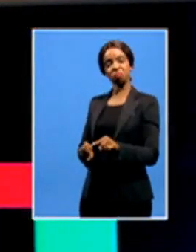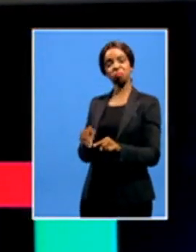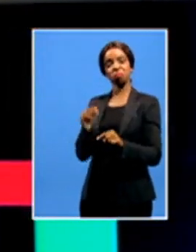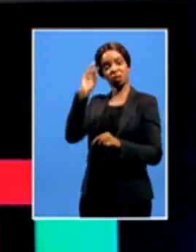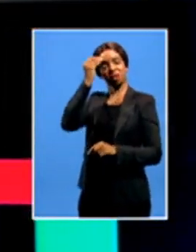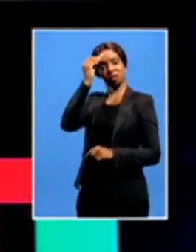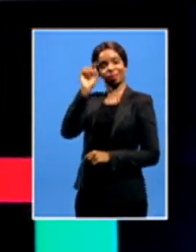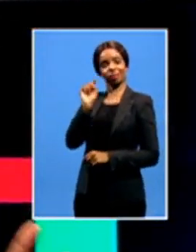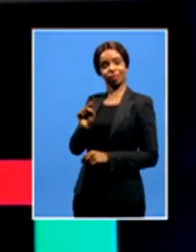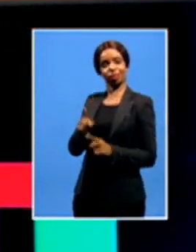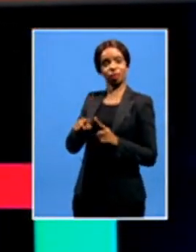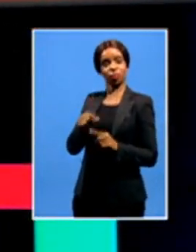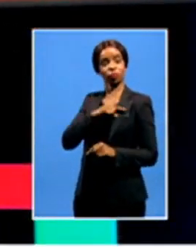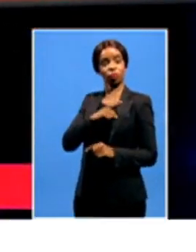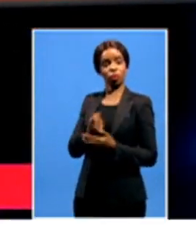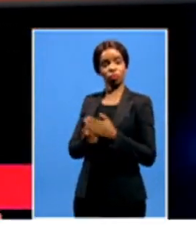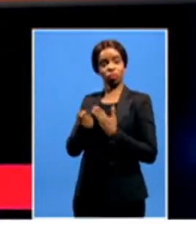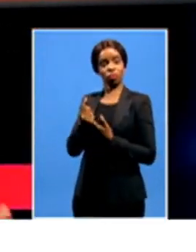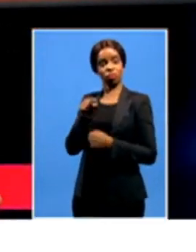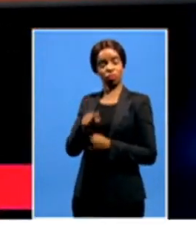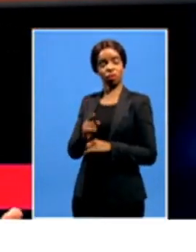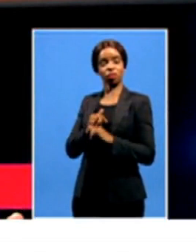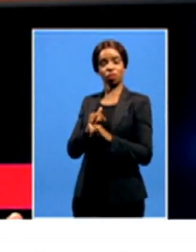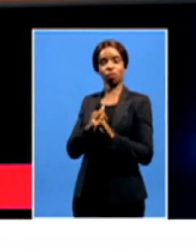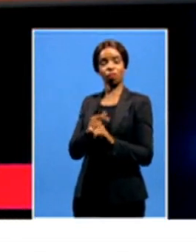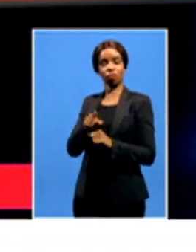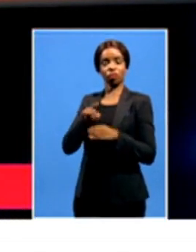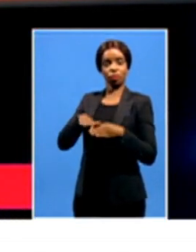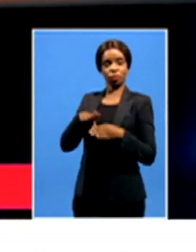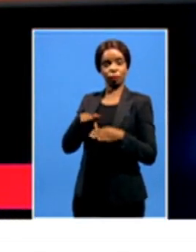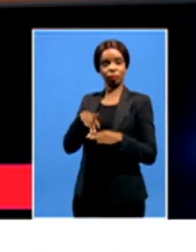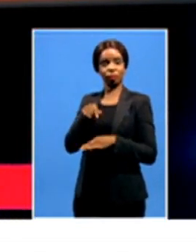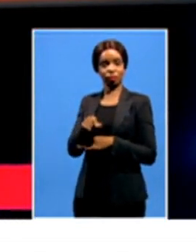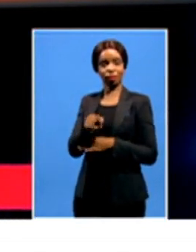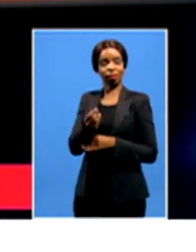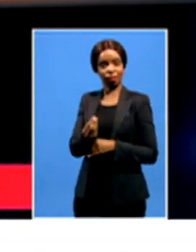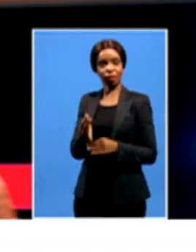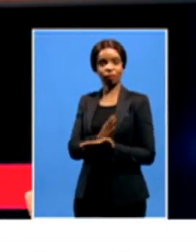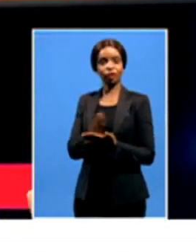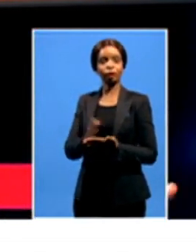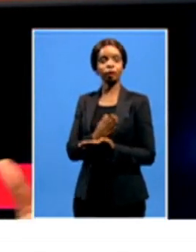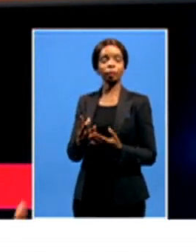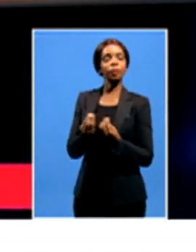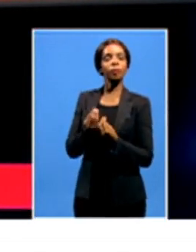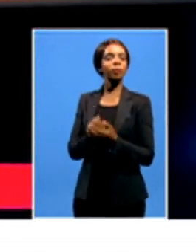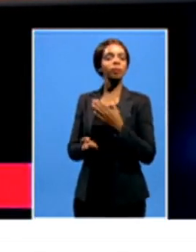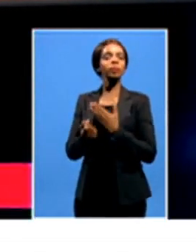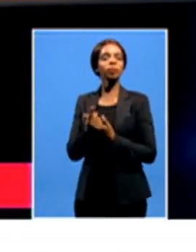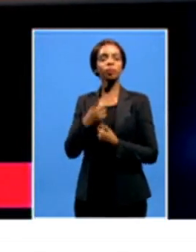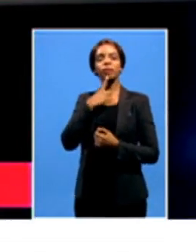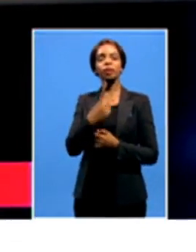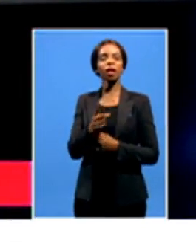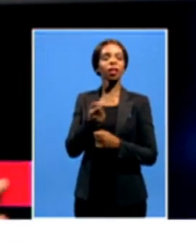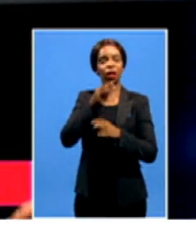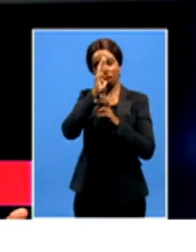apartheid there was a sense of a common purpose, if you like, a united vision. There has been some pushback, aspects of morality being